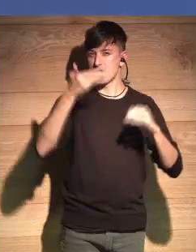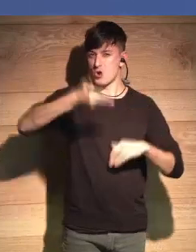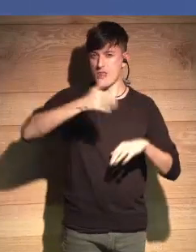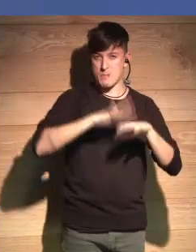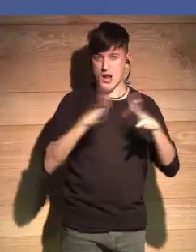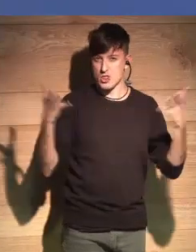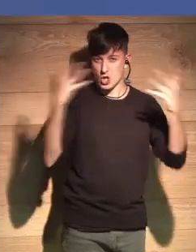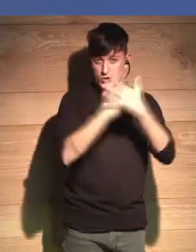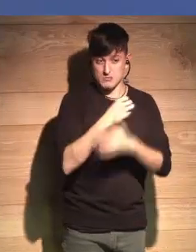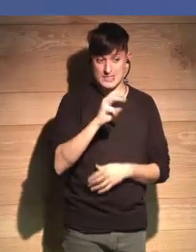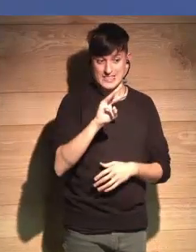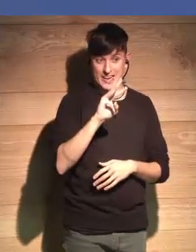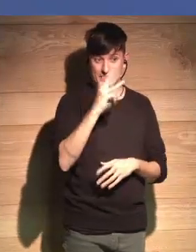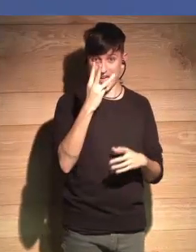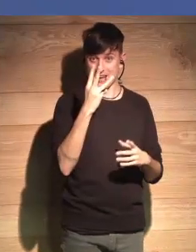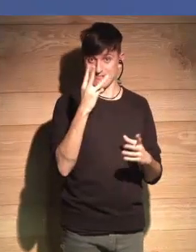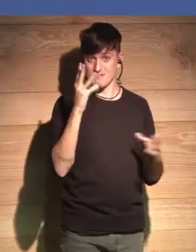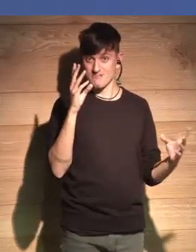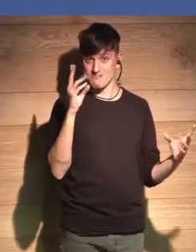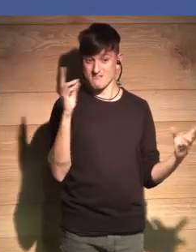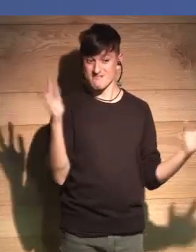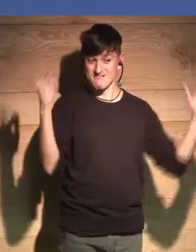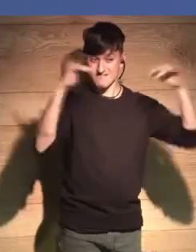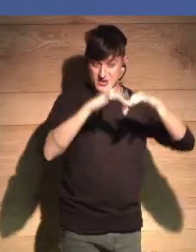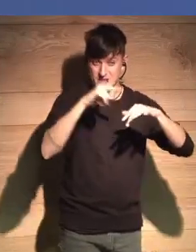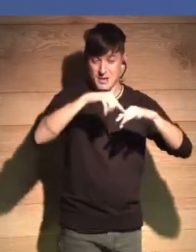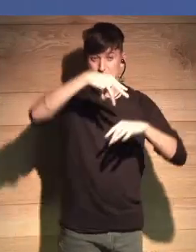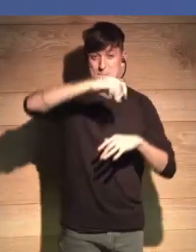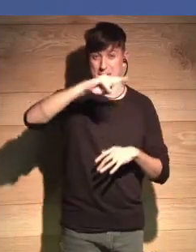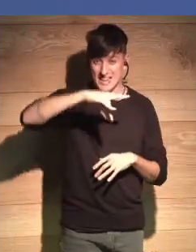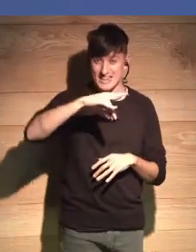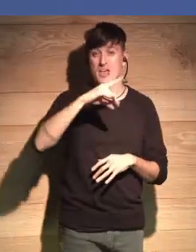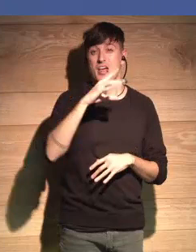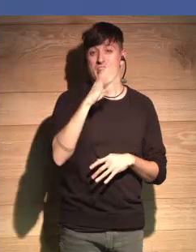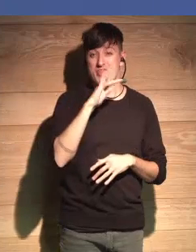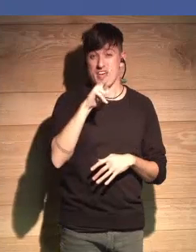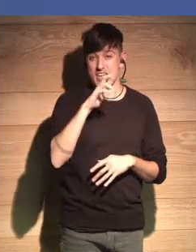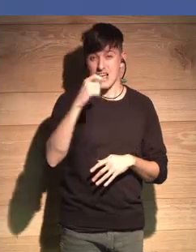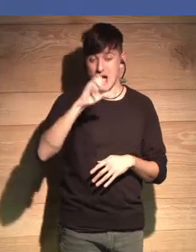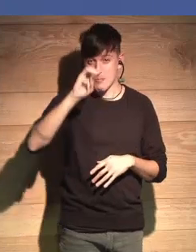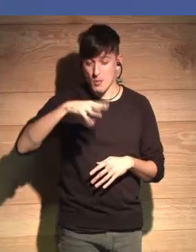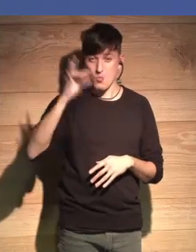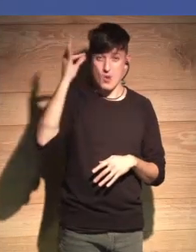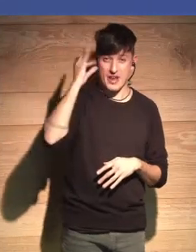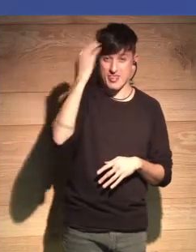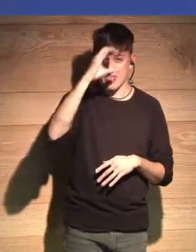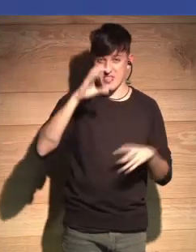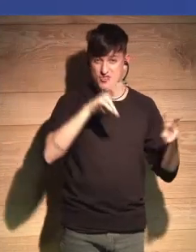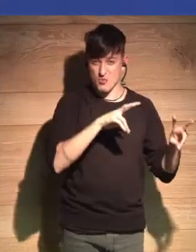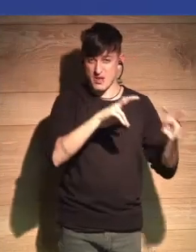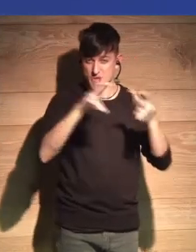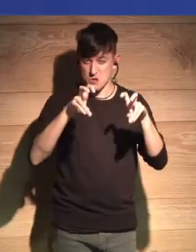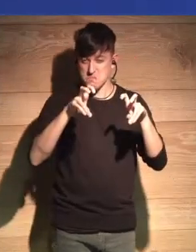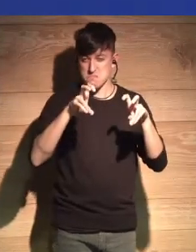to this very important event for all of us. This third meeting of Mind the Gap, Women, Science